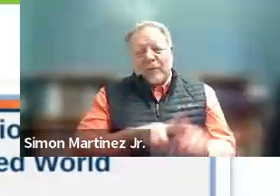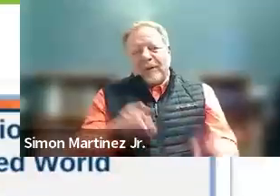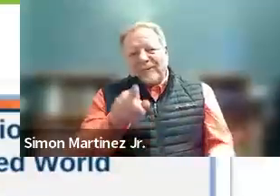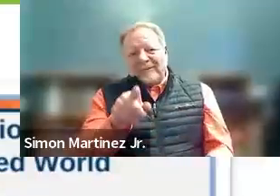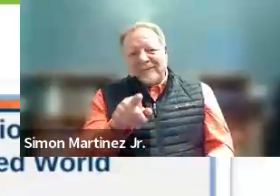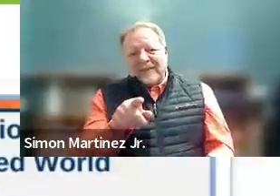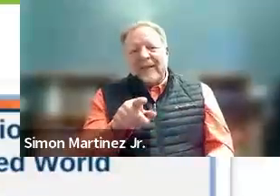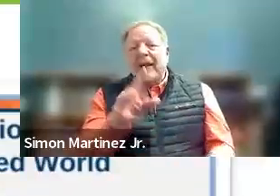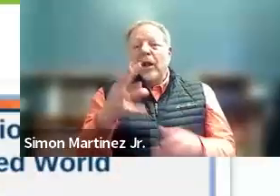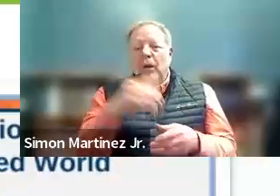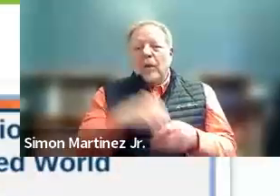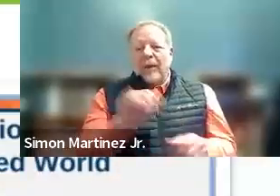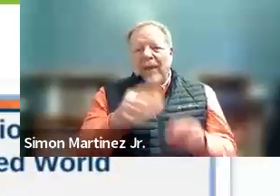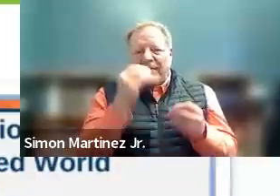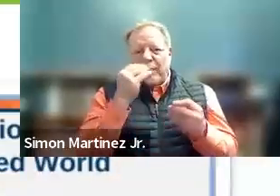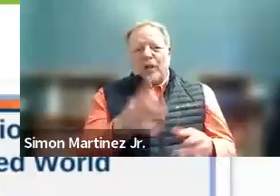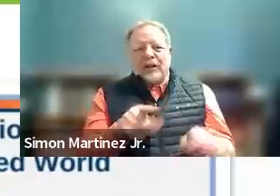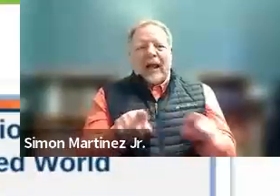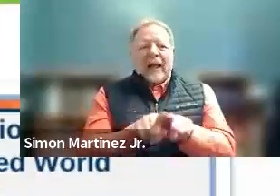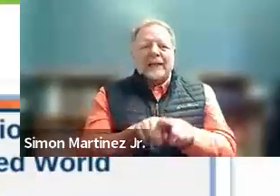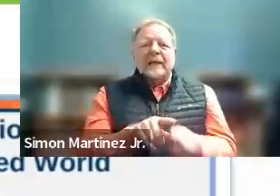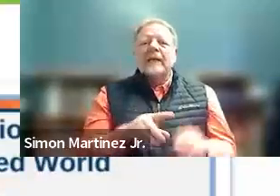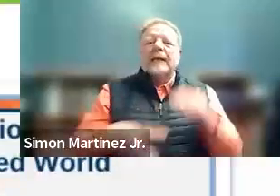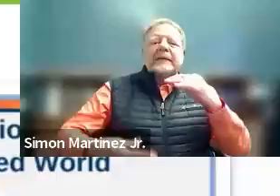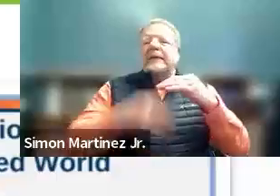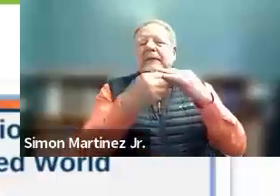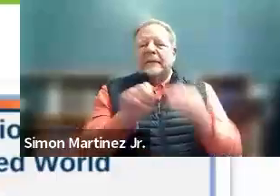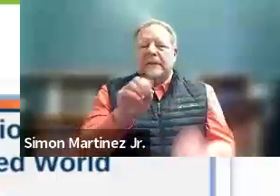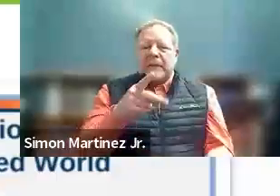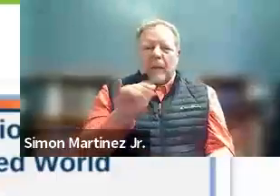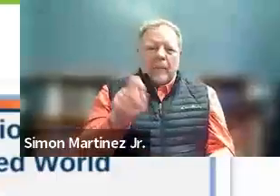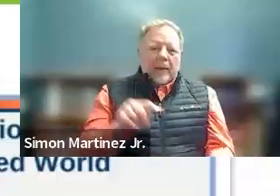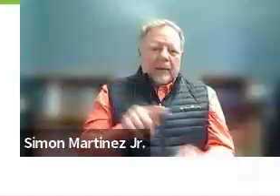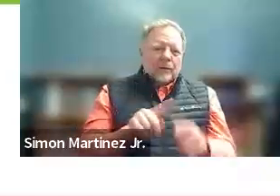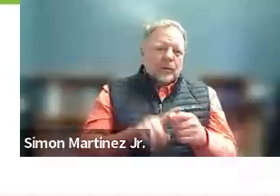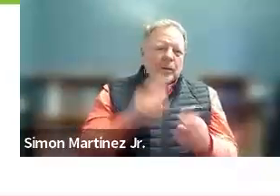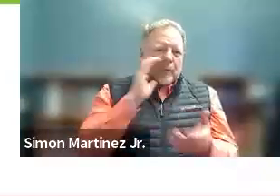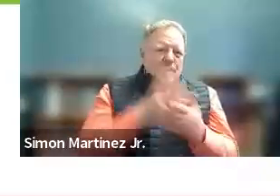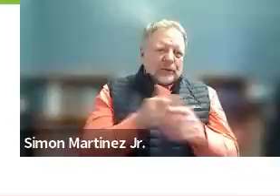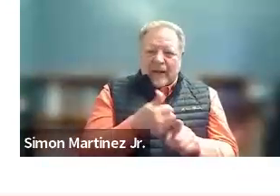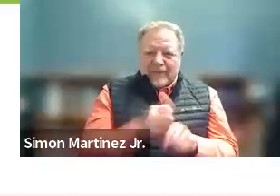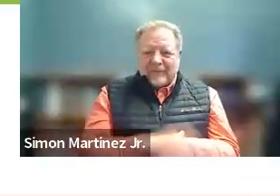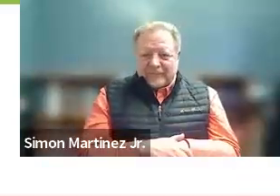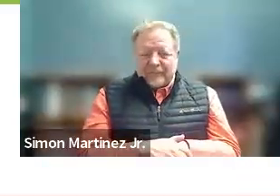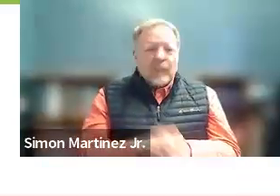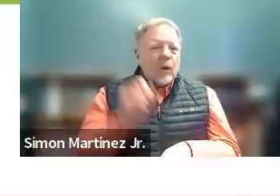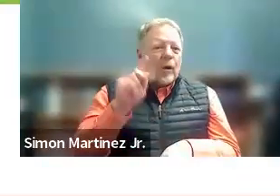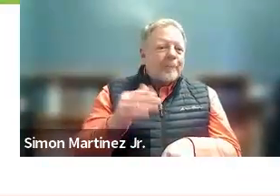right? Including that information as a supplement, right, to the image itself. All